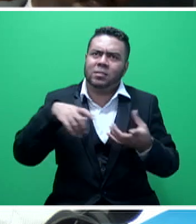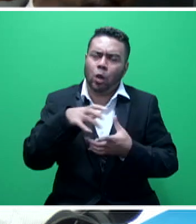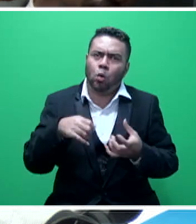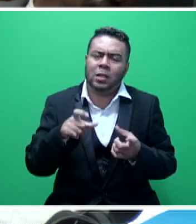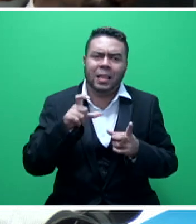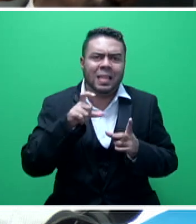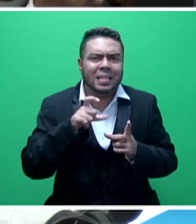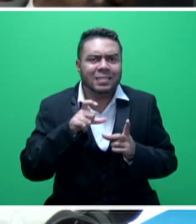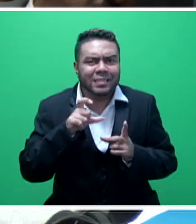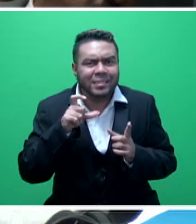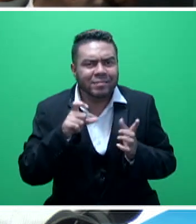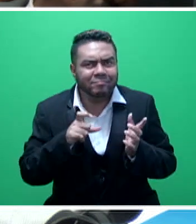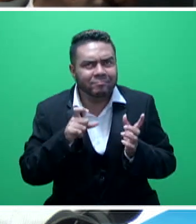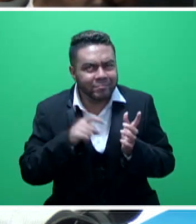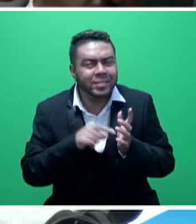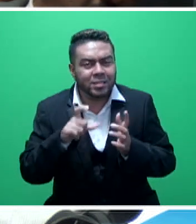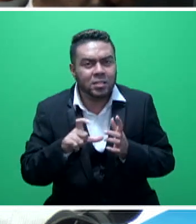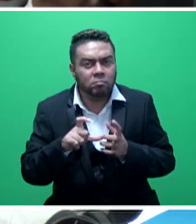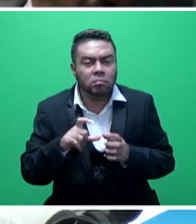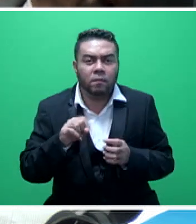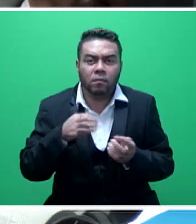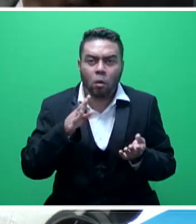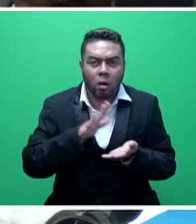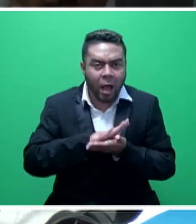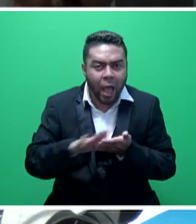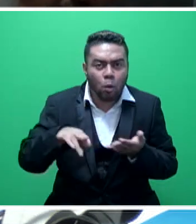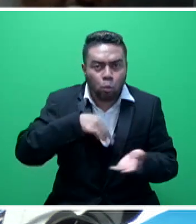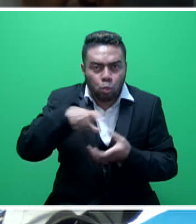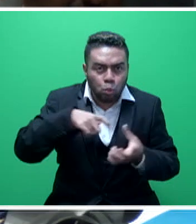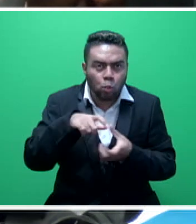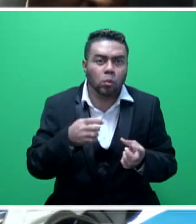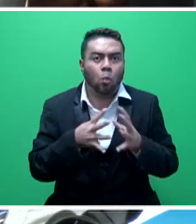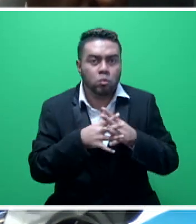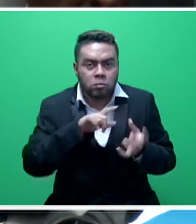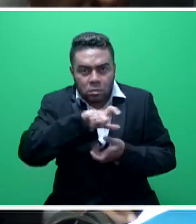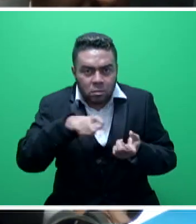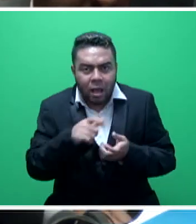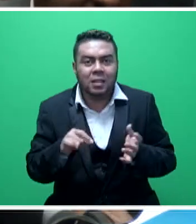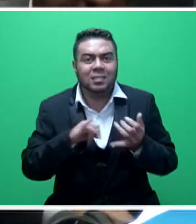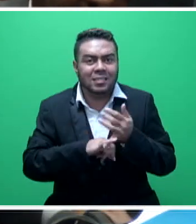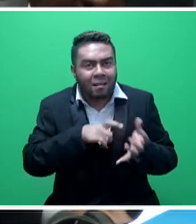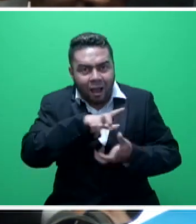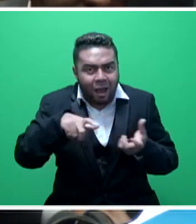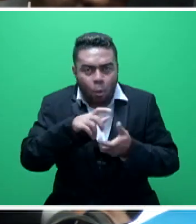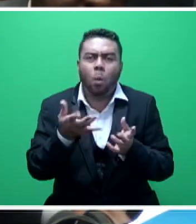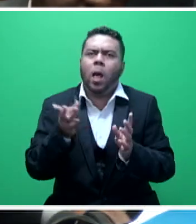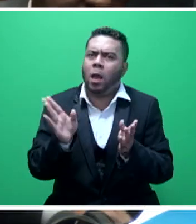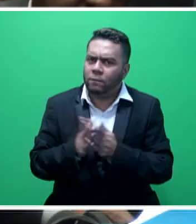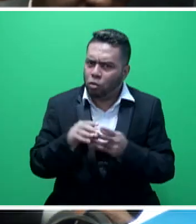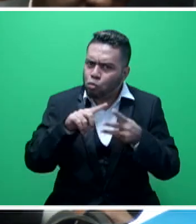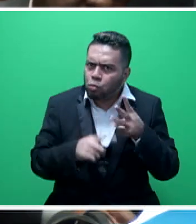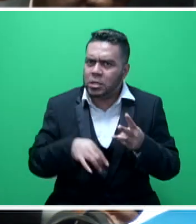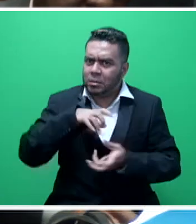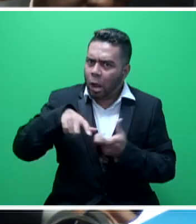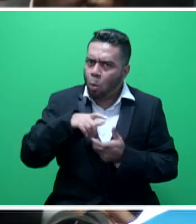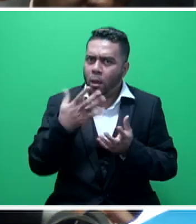tropical cyclone Harold. For that, Honorable Speaker, we mobilized our health staff all over the country to be able to provide health